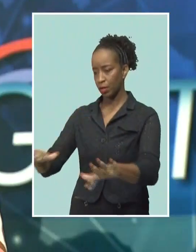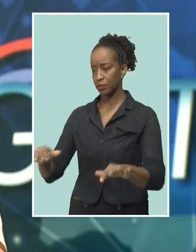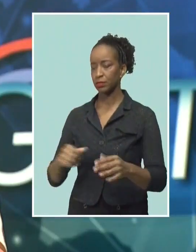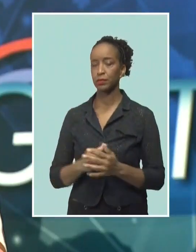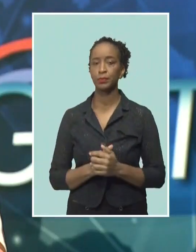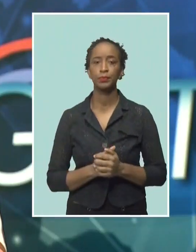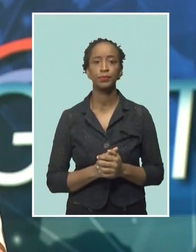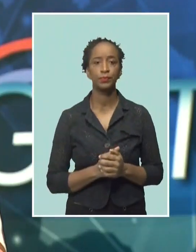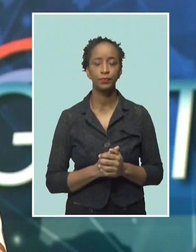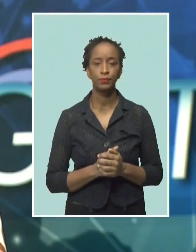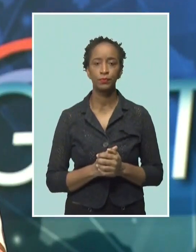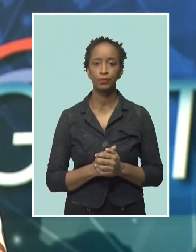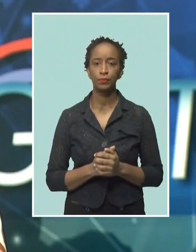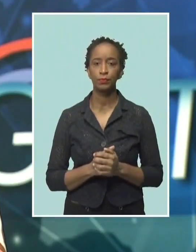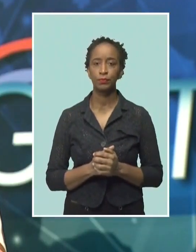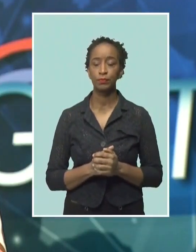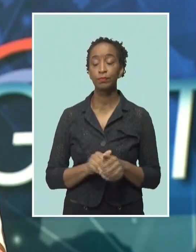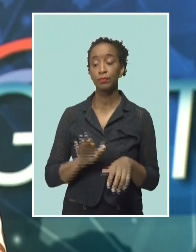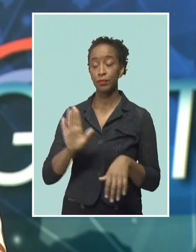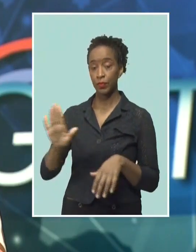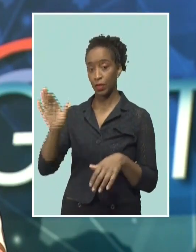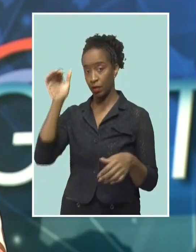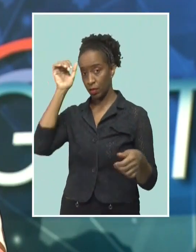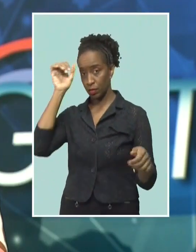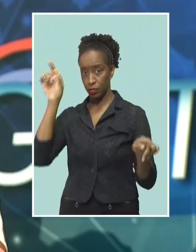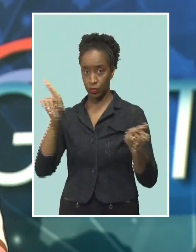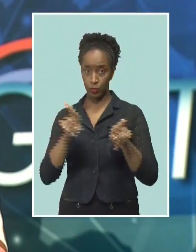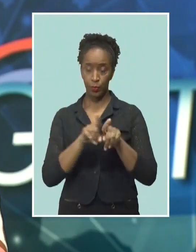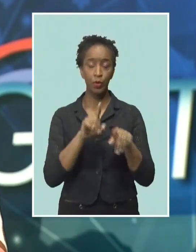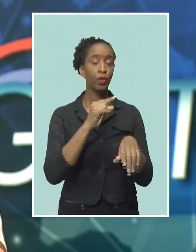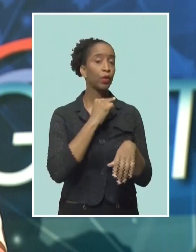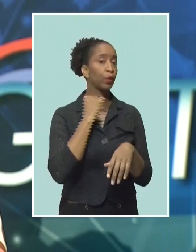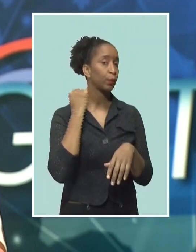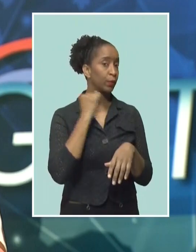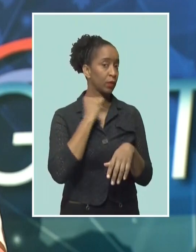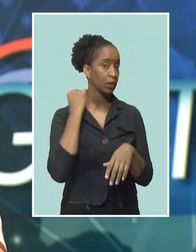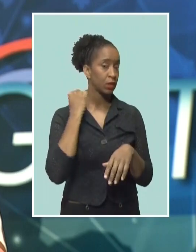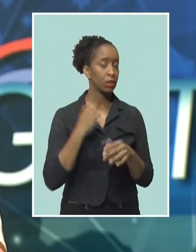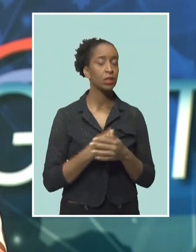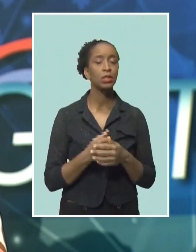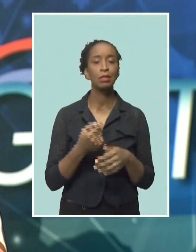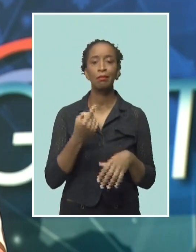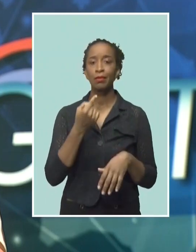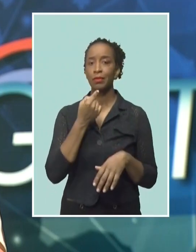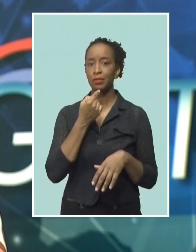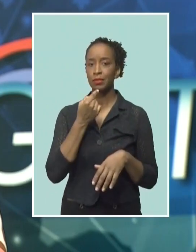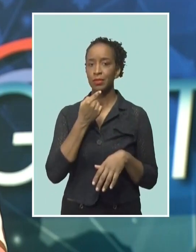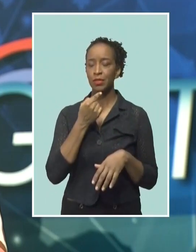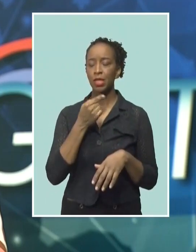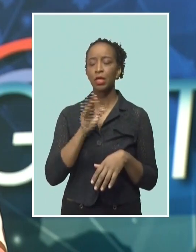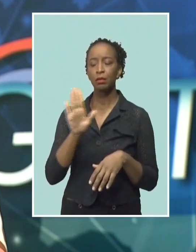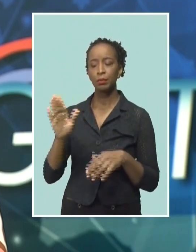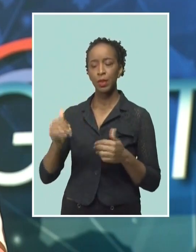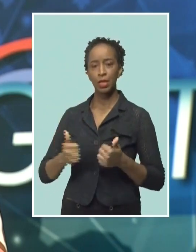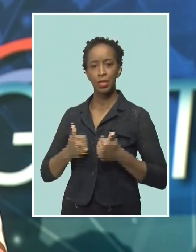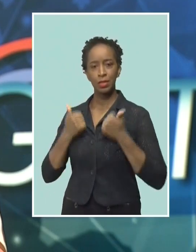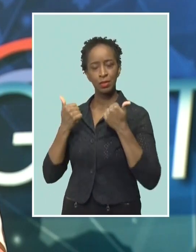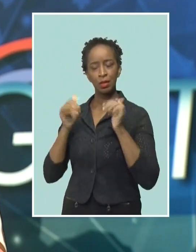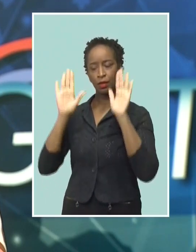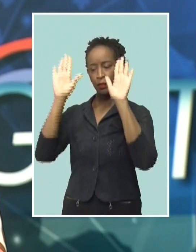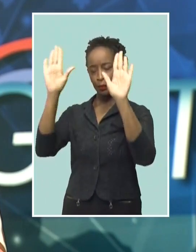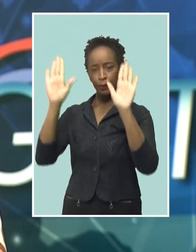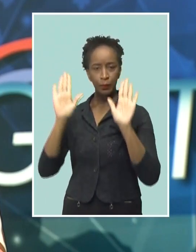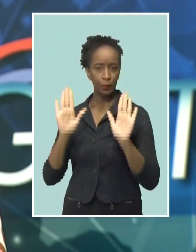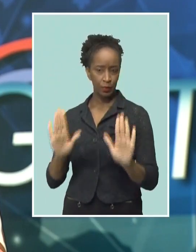Dean Emeritus Critchlow's brother, Reverend Winston Critchlow, says his siblings' life is a gift. Reverend Critchlow thanked